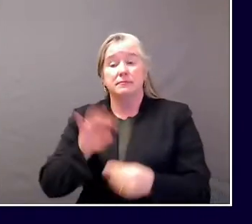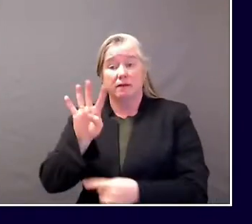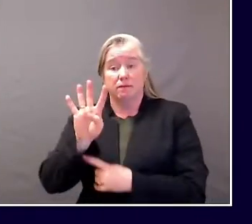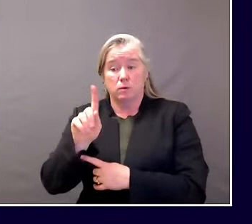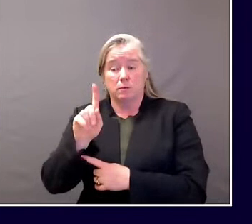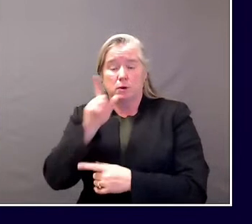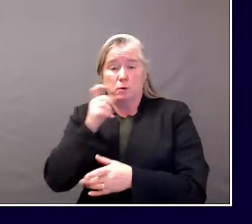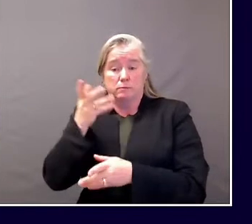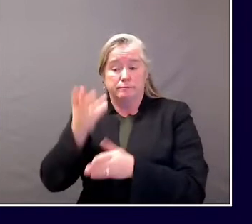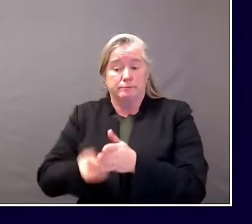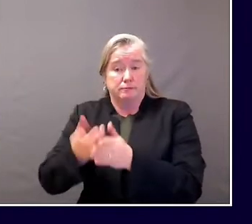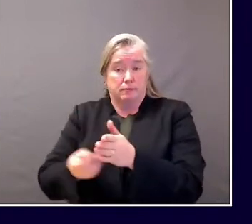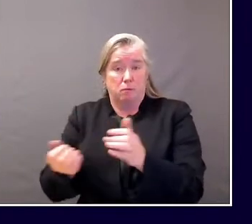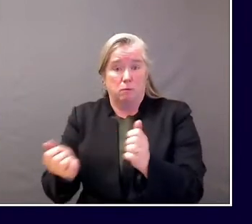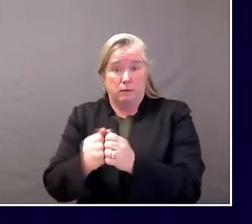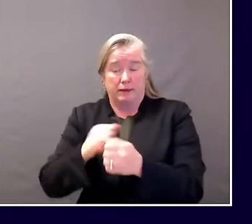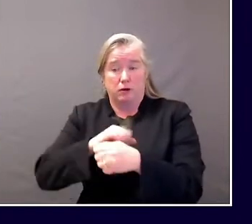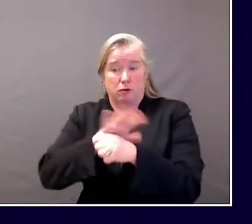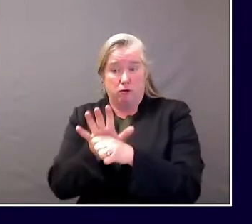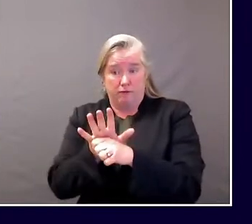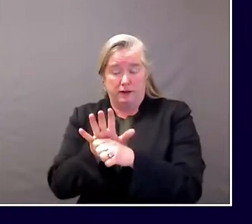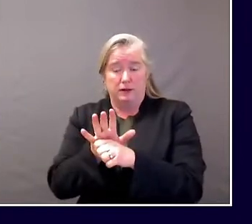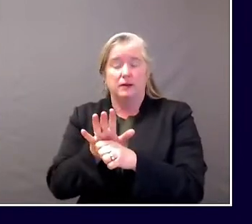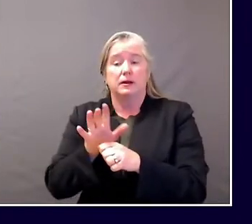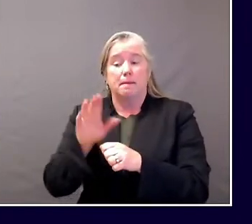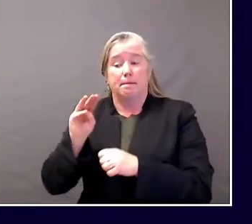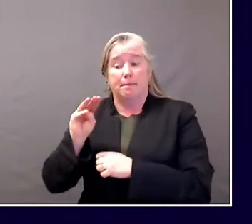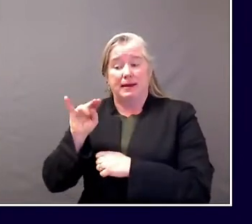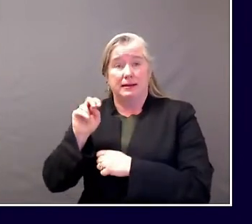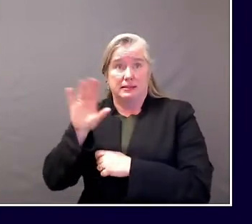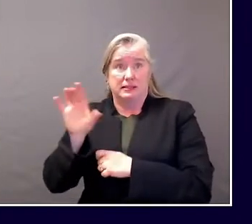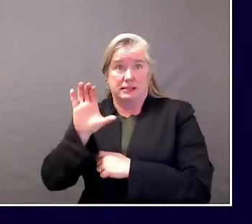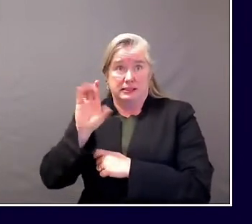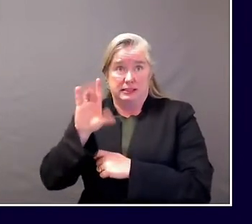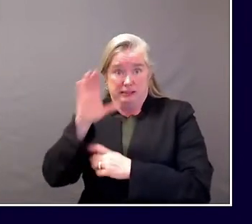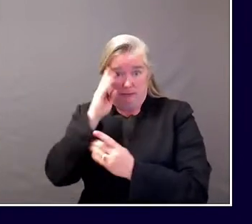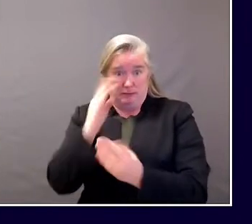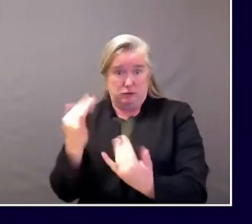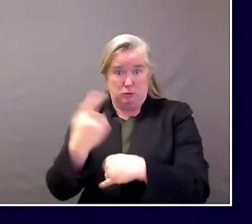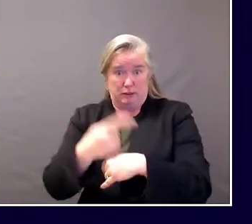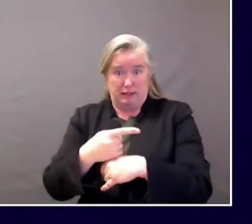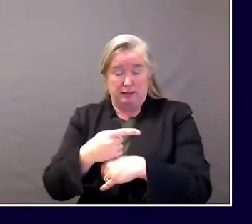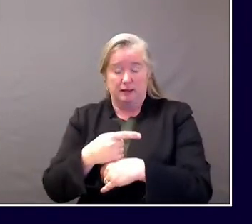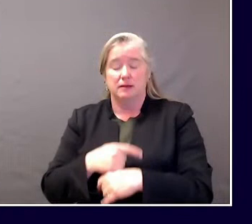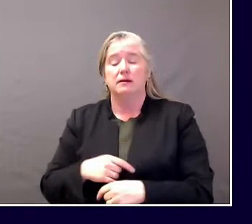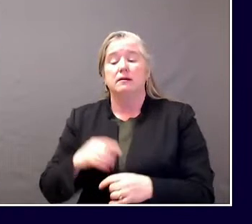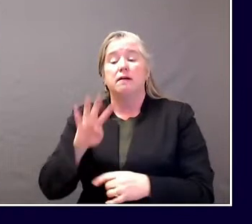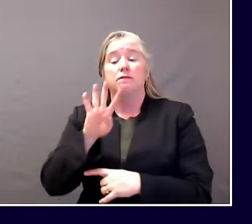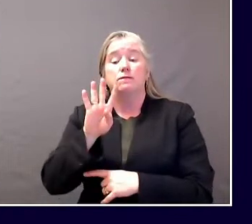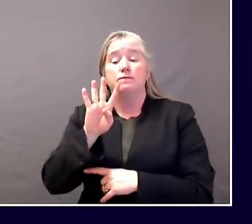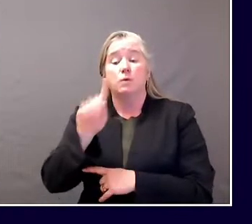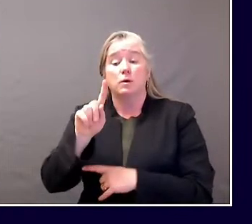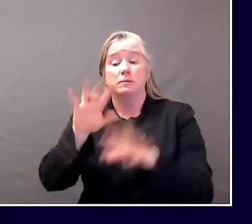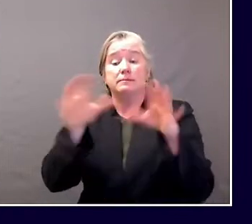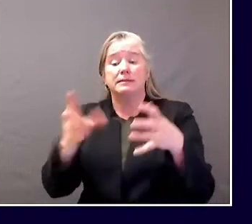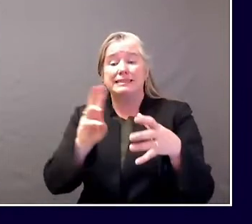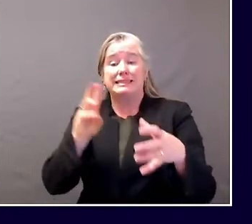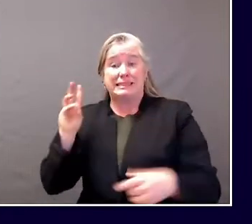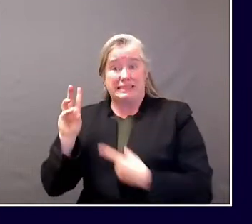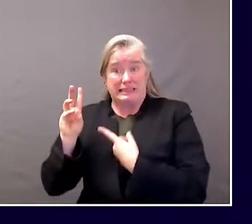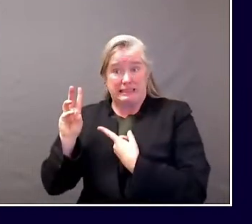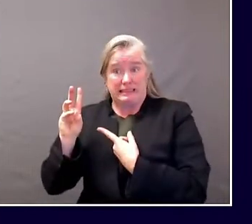died with COVID-19 that were reported by Maine CDC today, 6 of those individuals passed